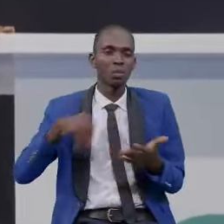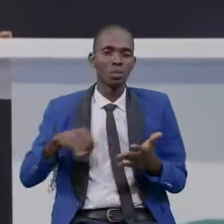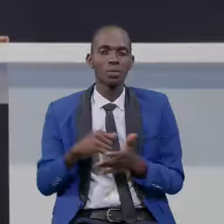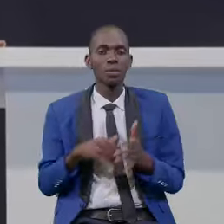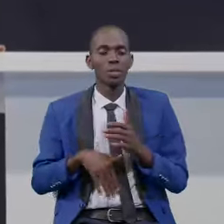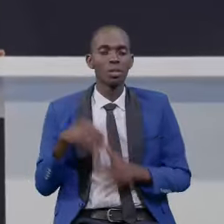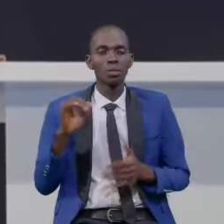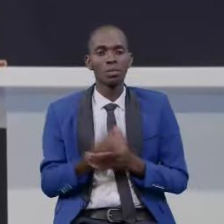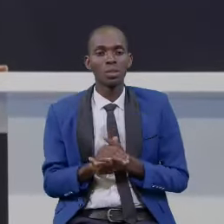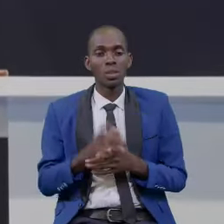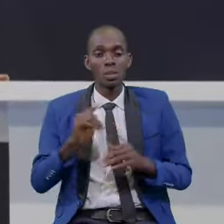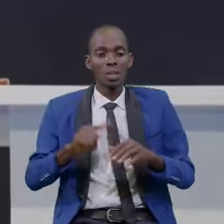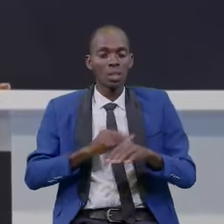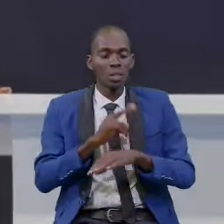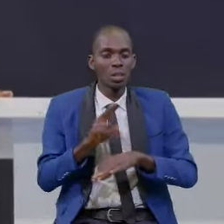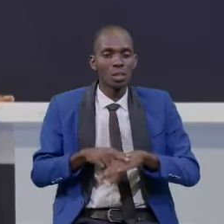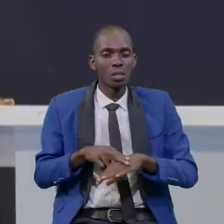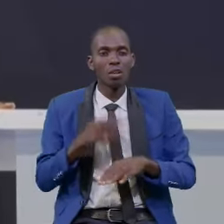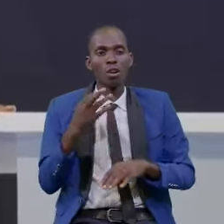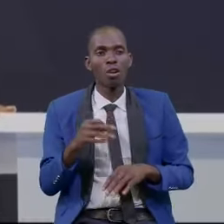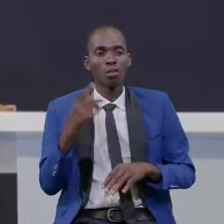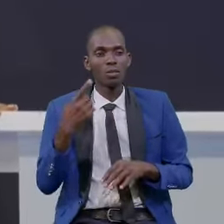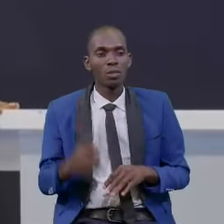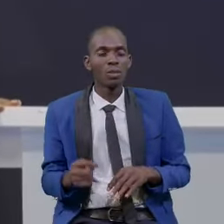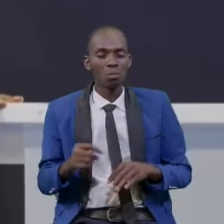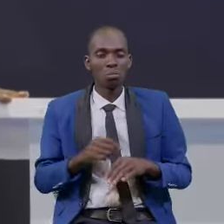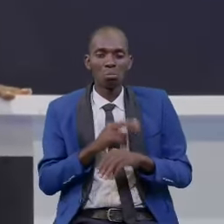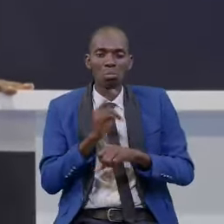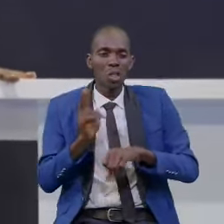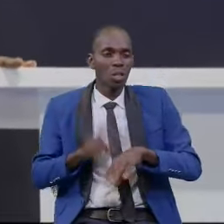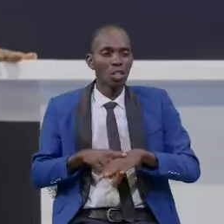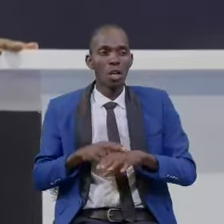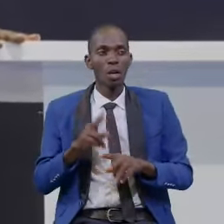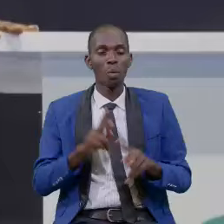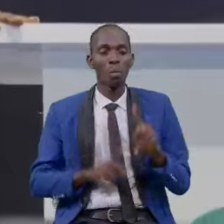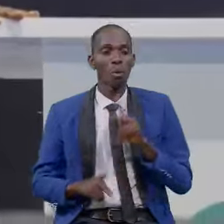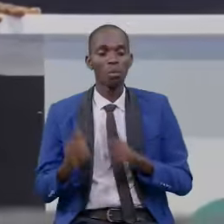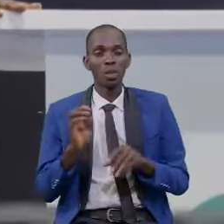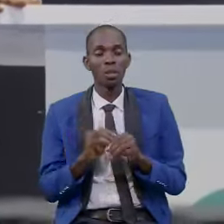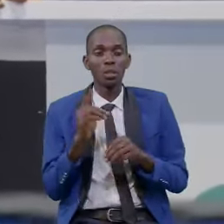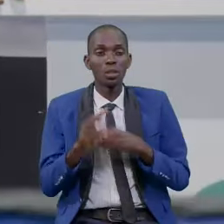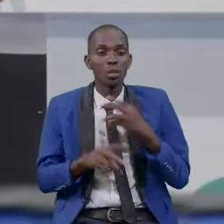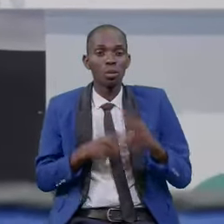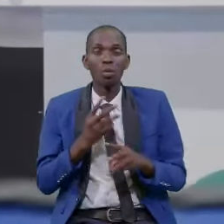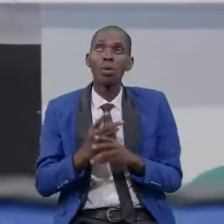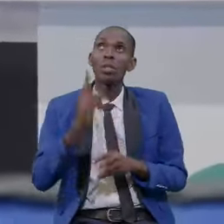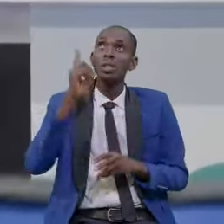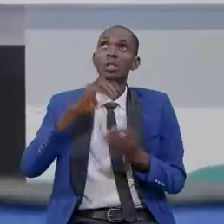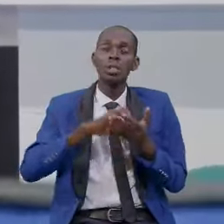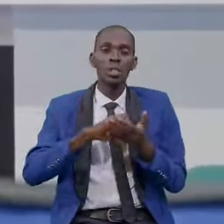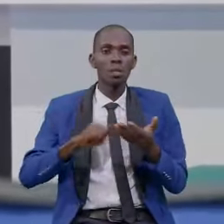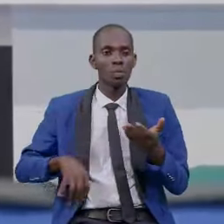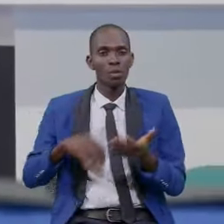The nature of the natural people in the world, he takes that away from